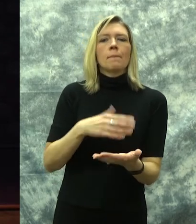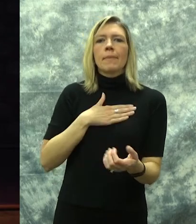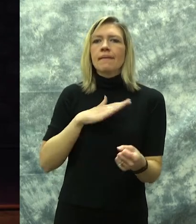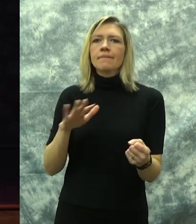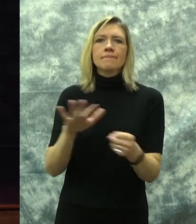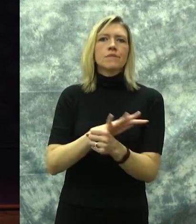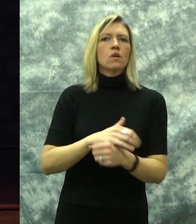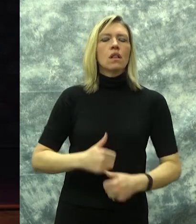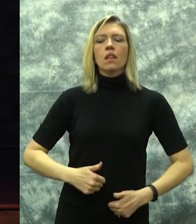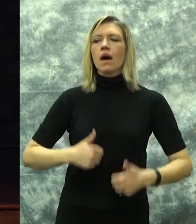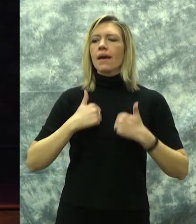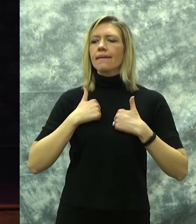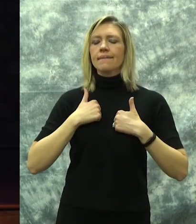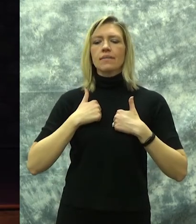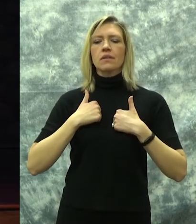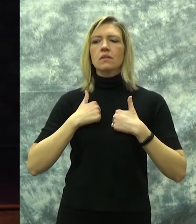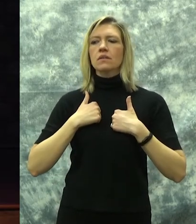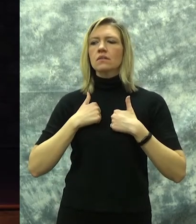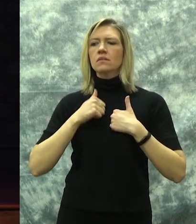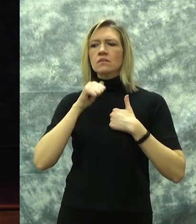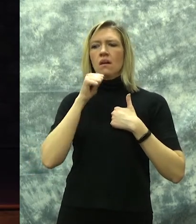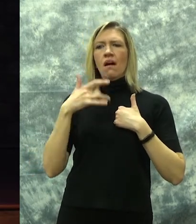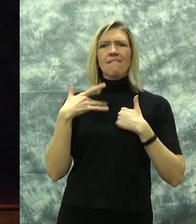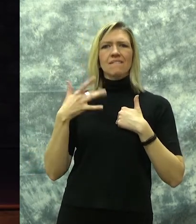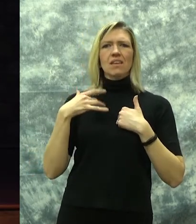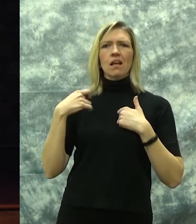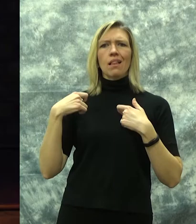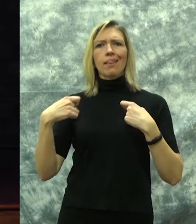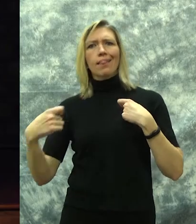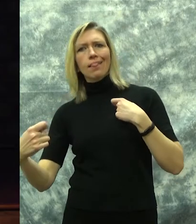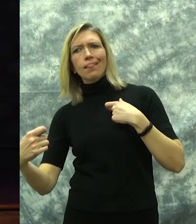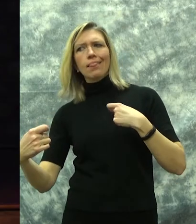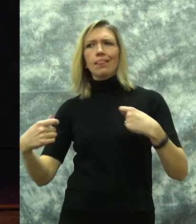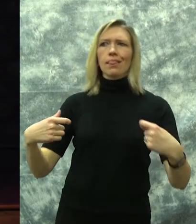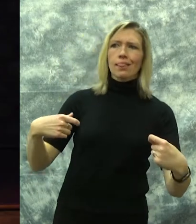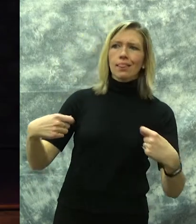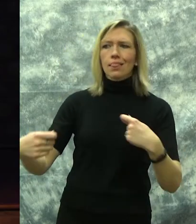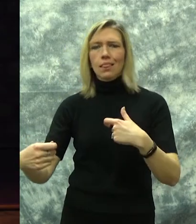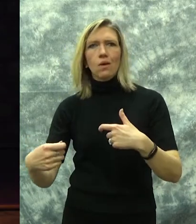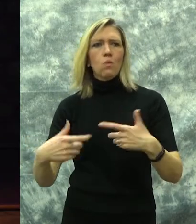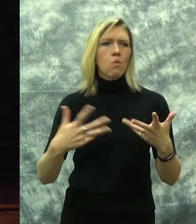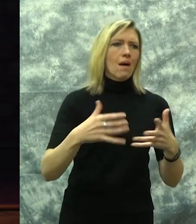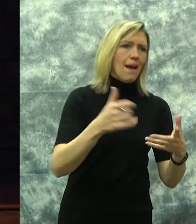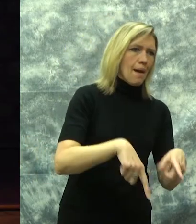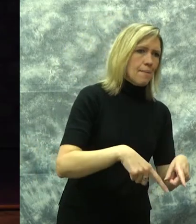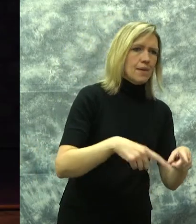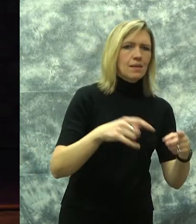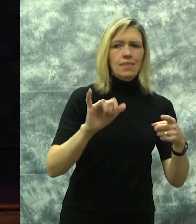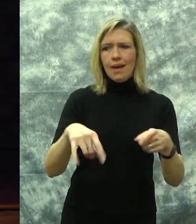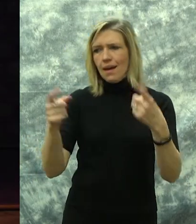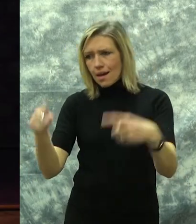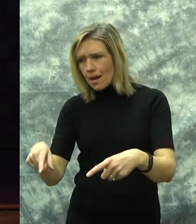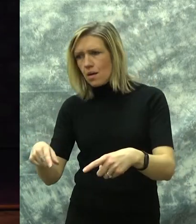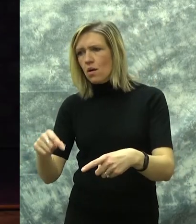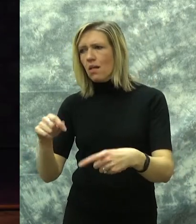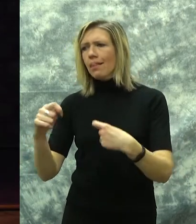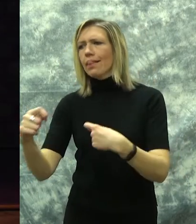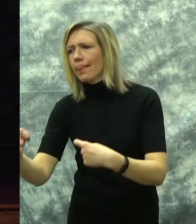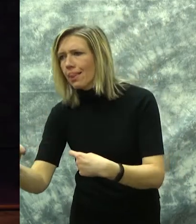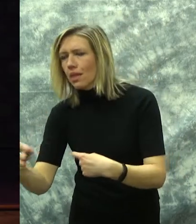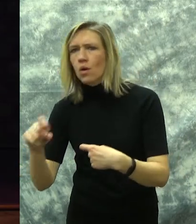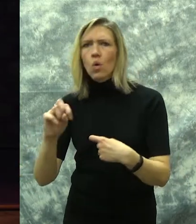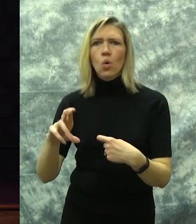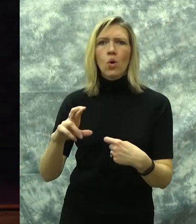so pulled by what happens here or what happens there, or even pulled or triggered by